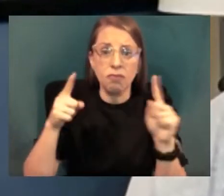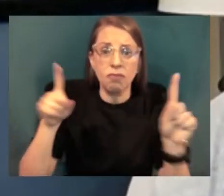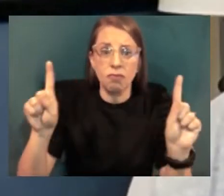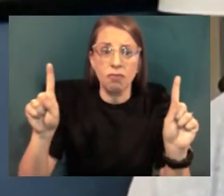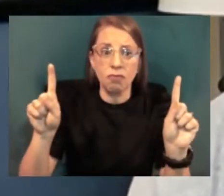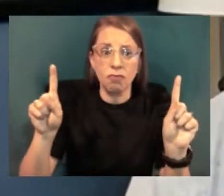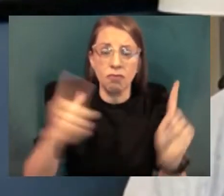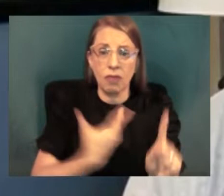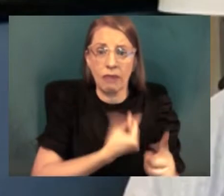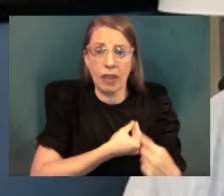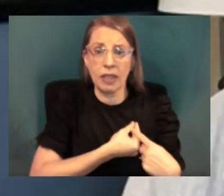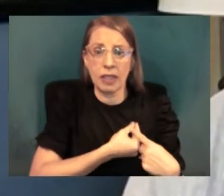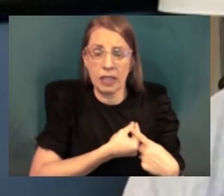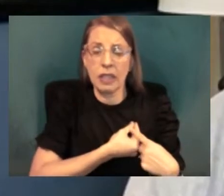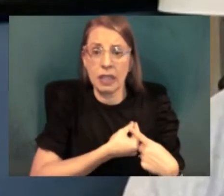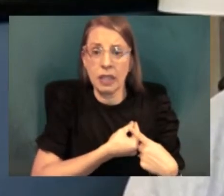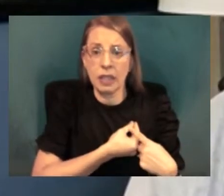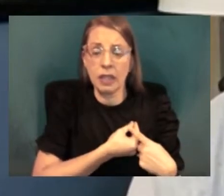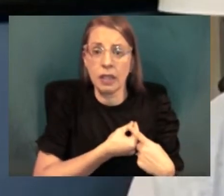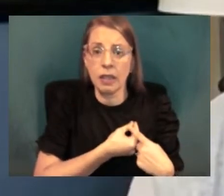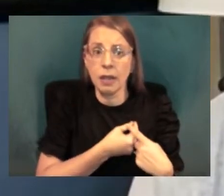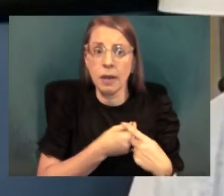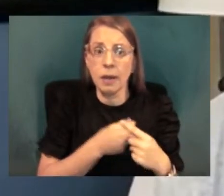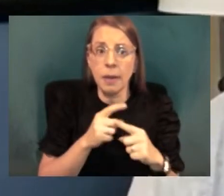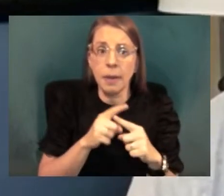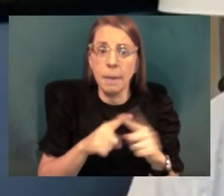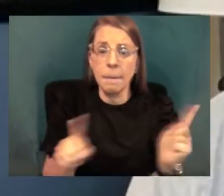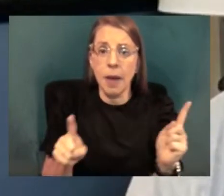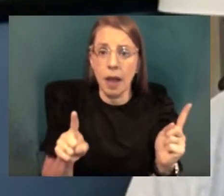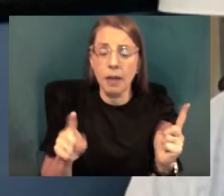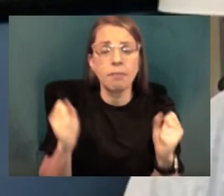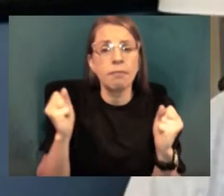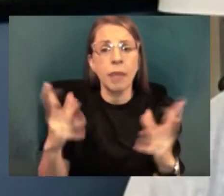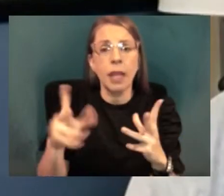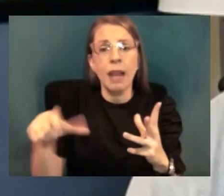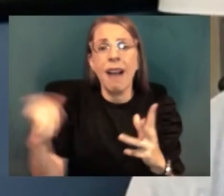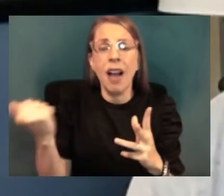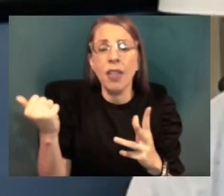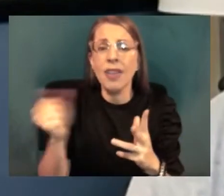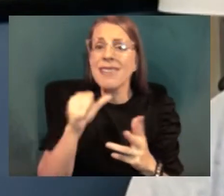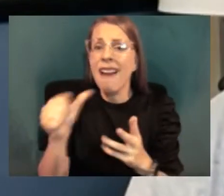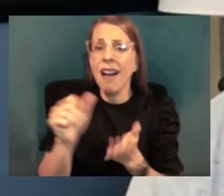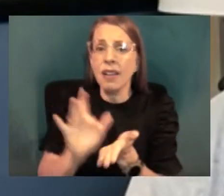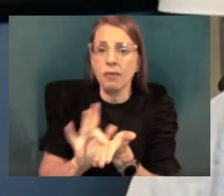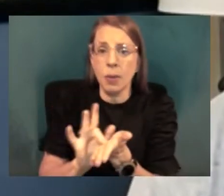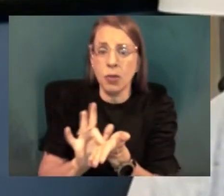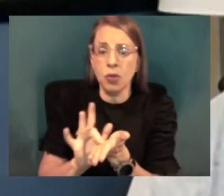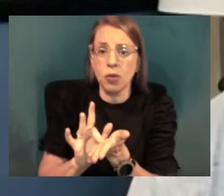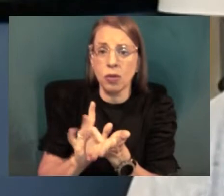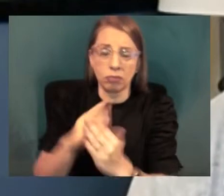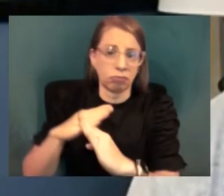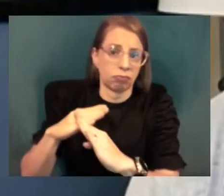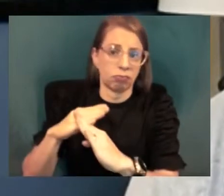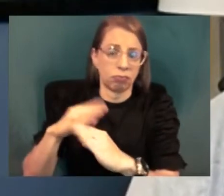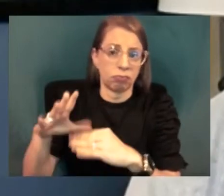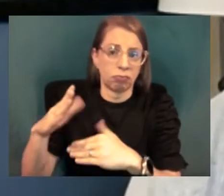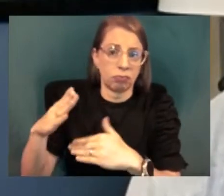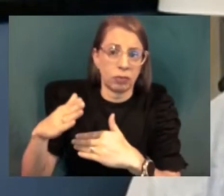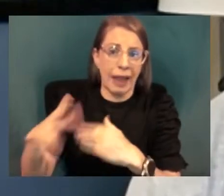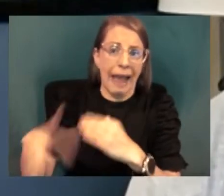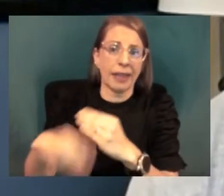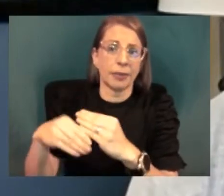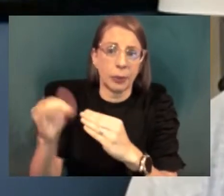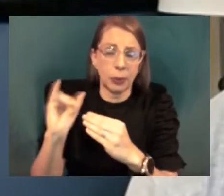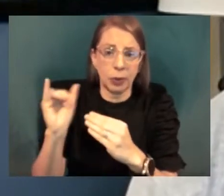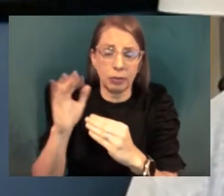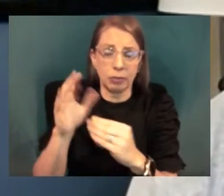giving protection. There are still those non-pharmaceutical interventions, and you can still weigh those risks and benefits of anything that you're doing and still